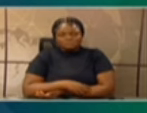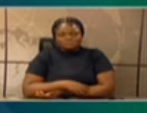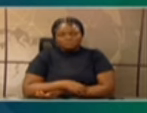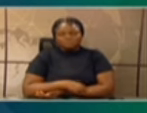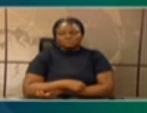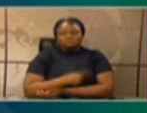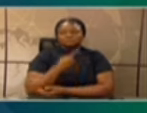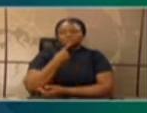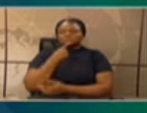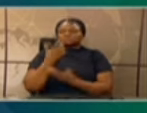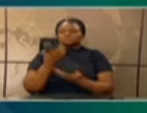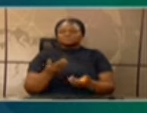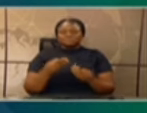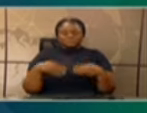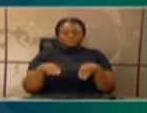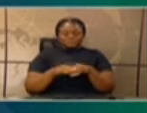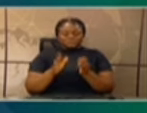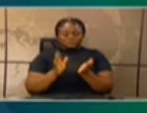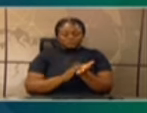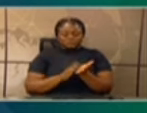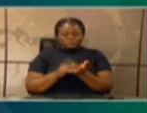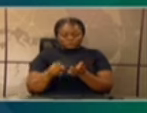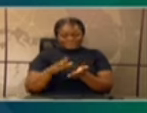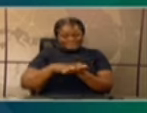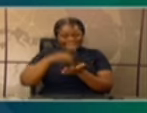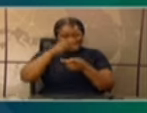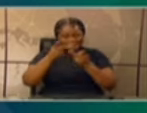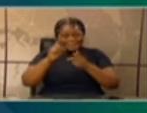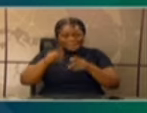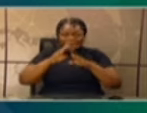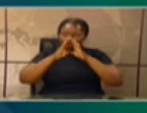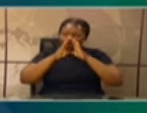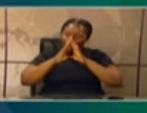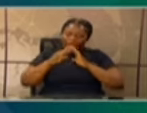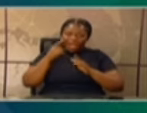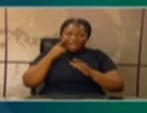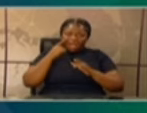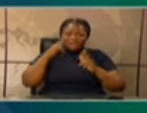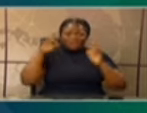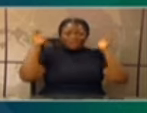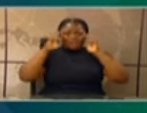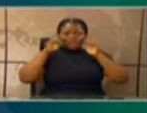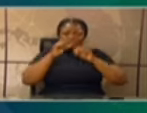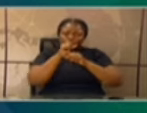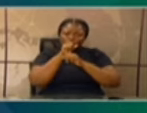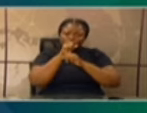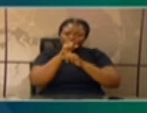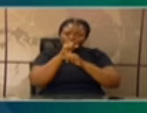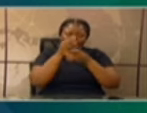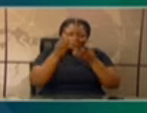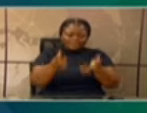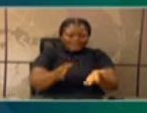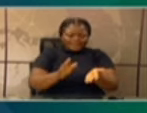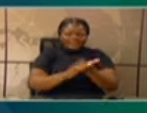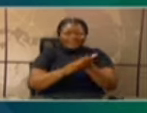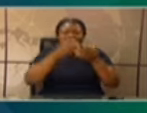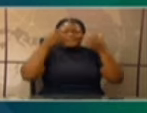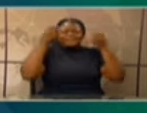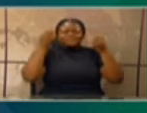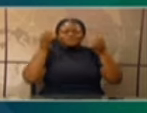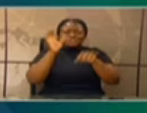Yesterday ni mosque si school na a Christopher so so yesi ebu efu ni ache classroom